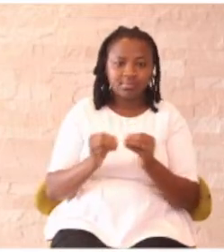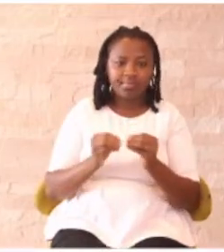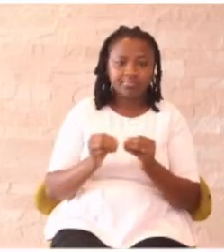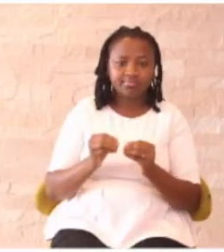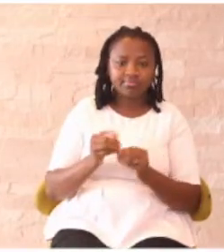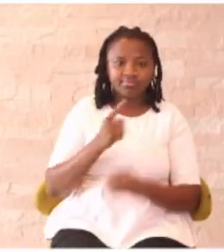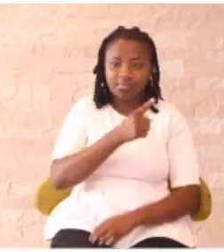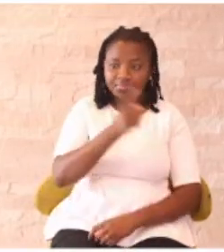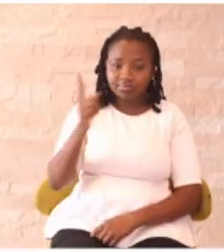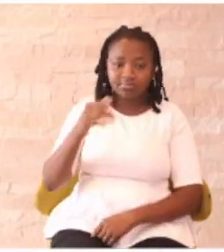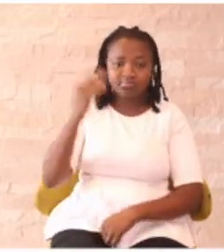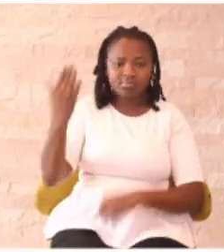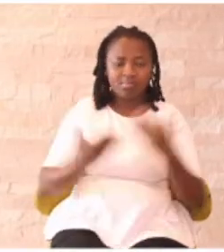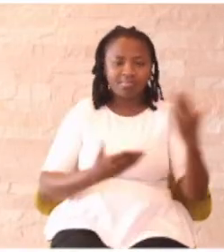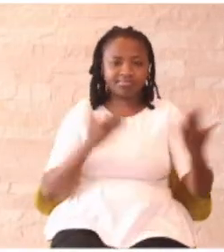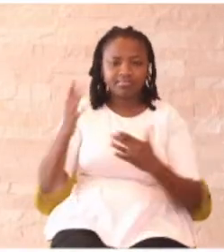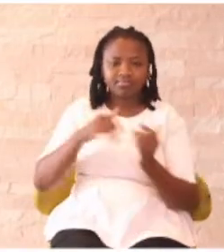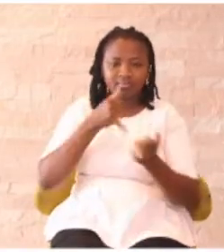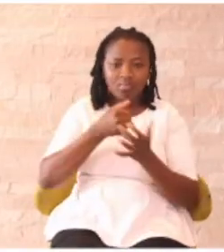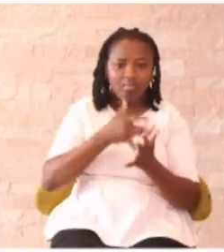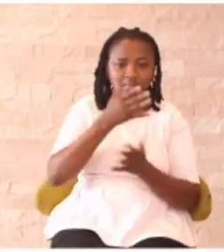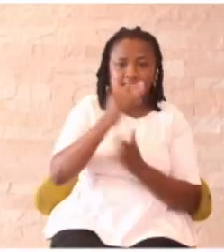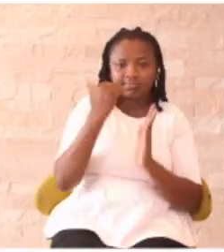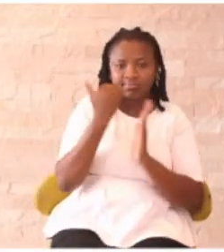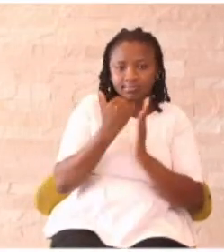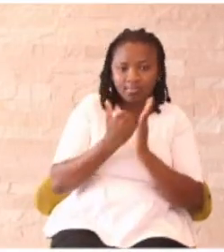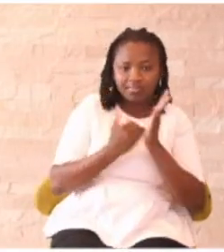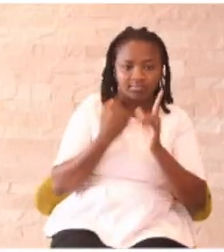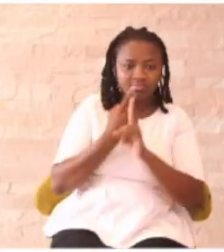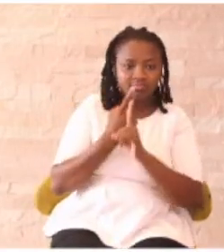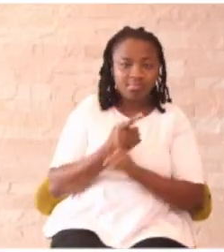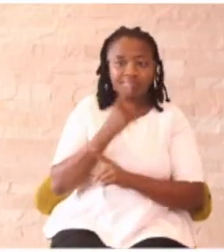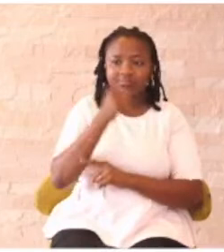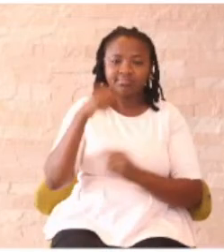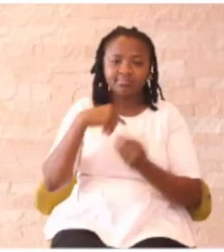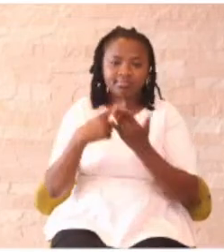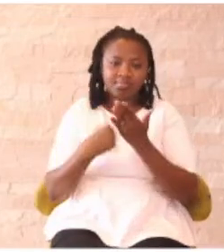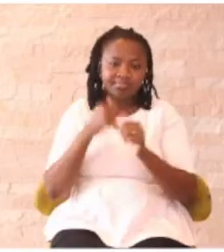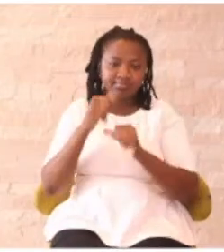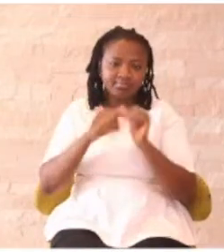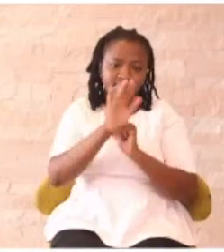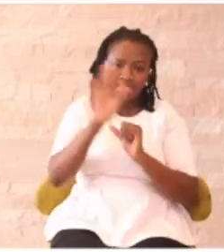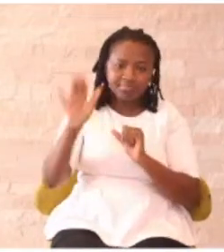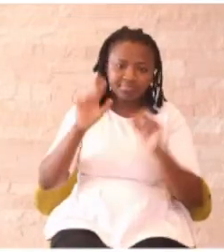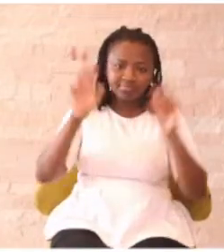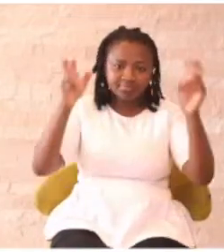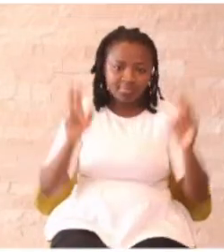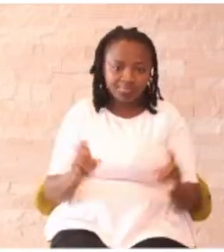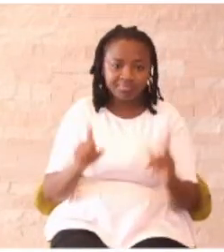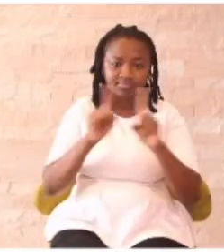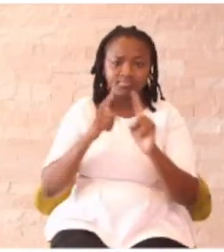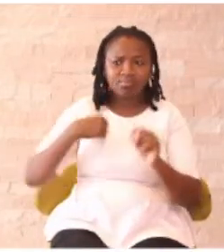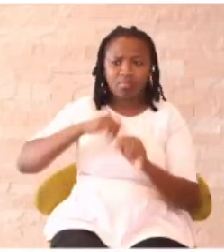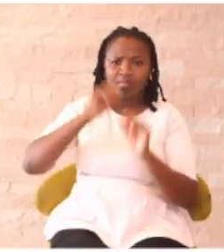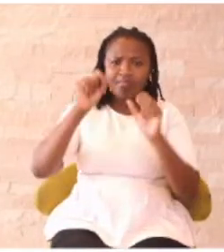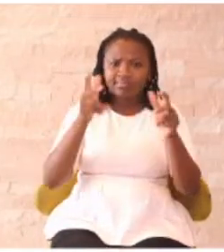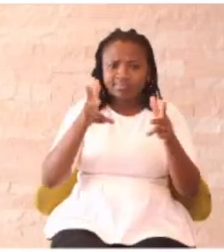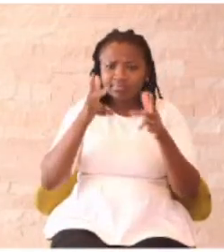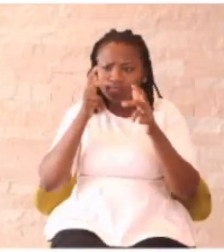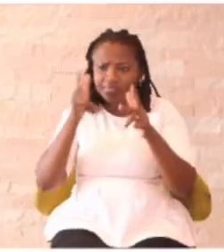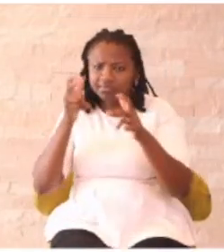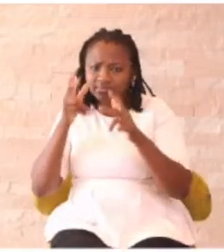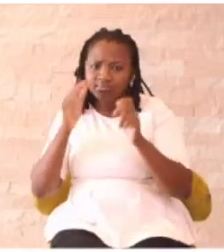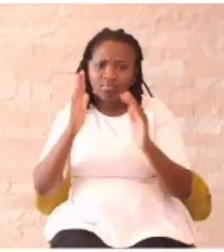being invited to these programs, talking about their issues, and even getting to listen